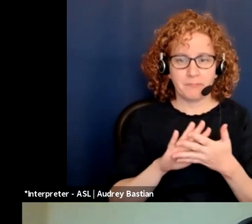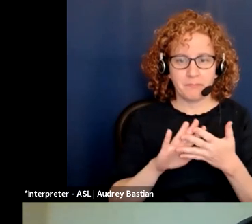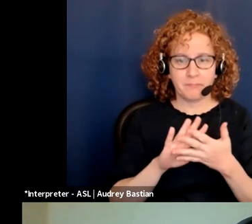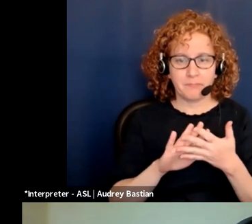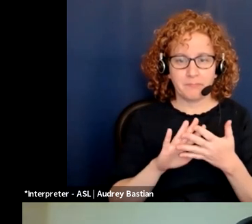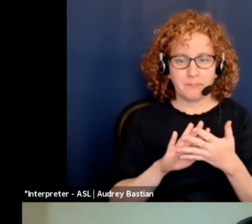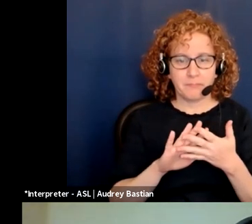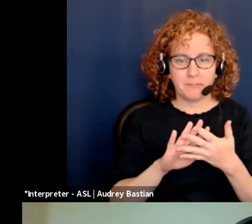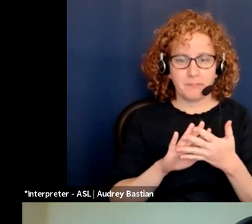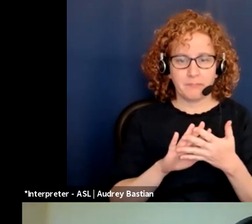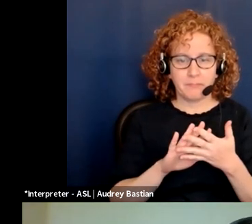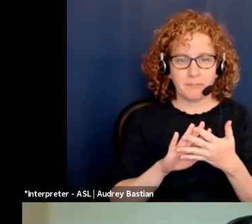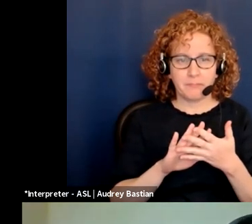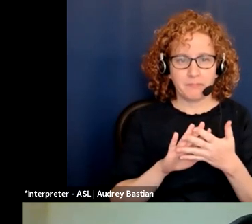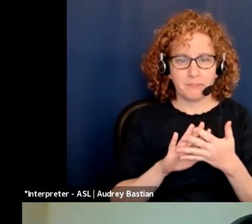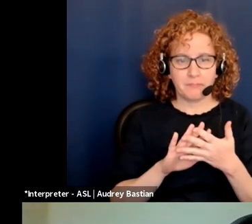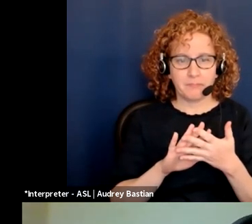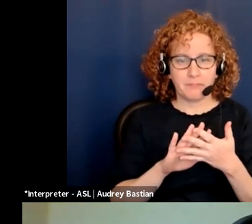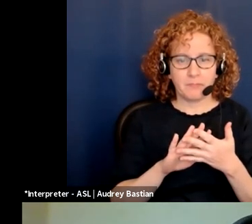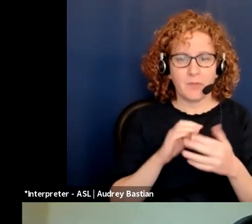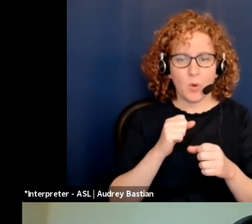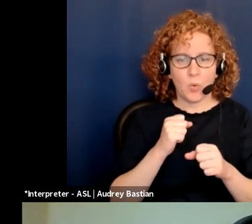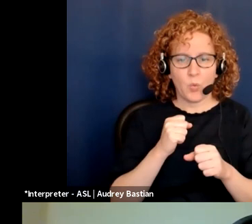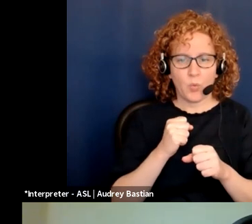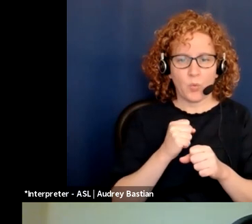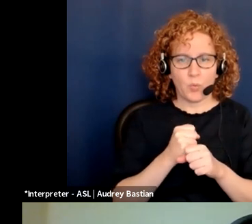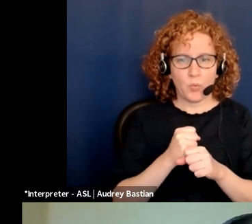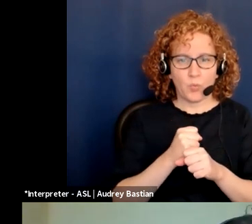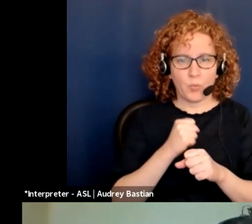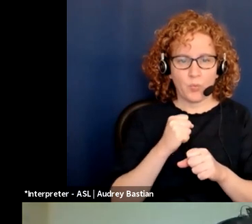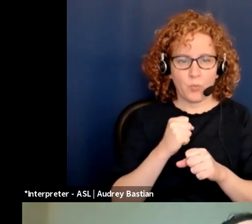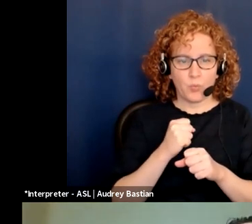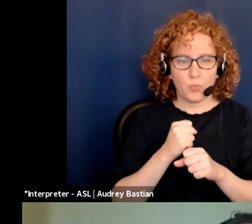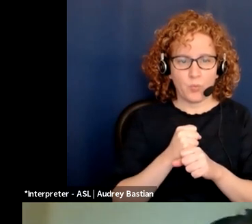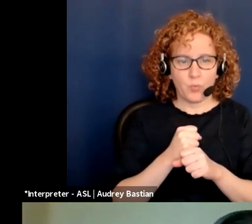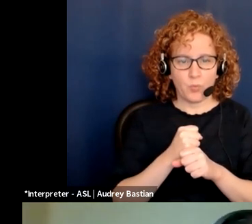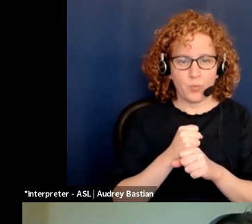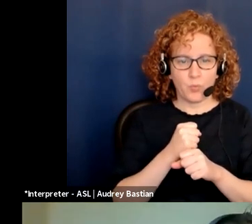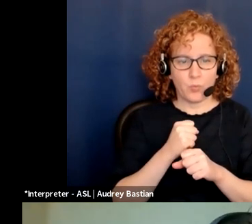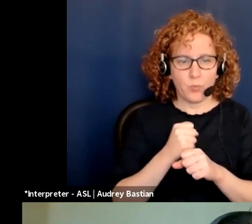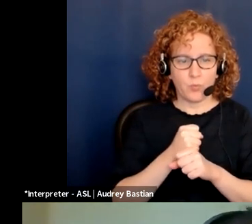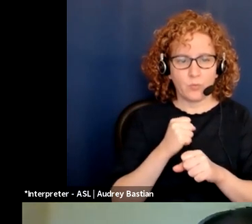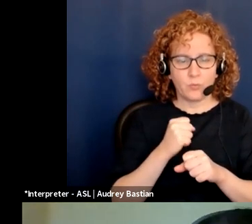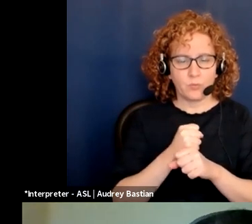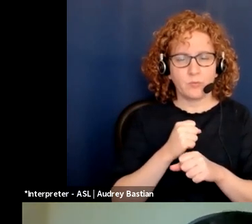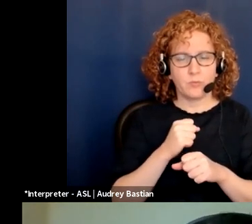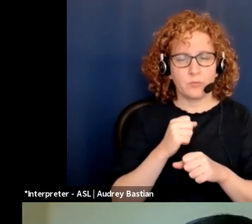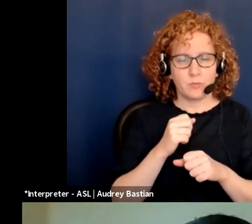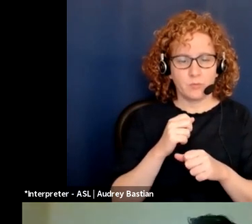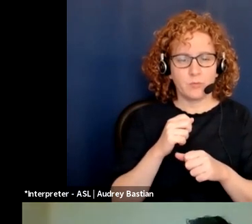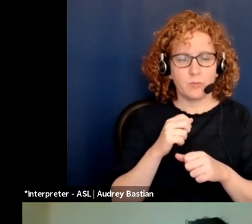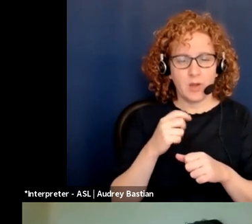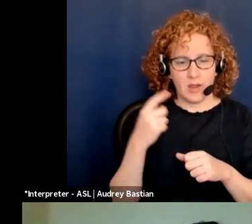who uses a walker, and I use what's called a bolster or posture walker. And it's